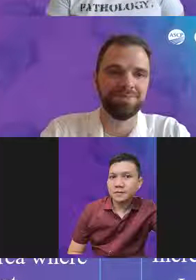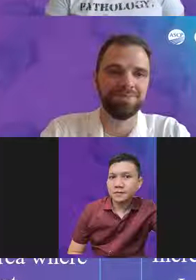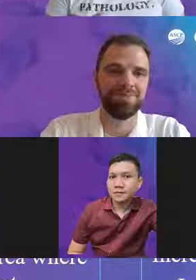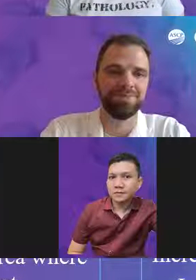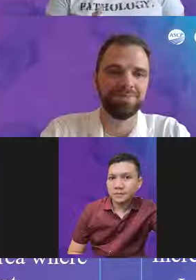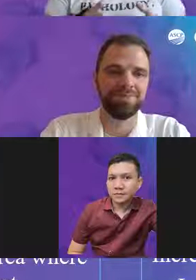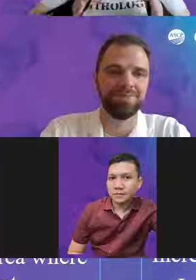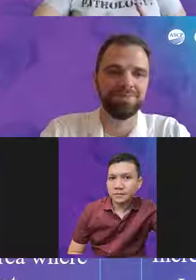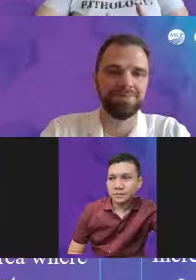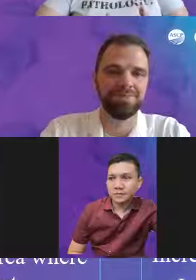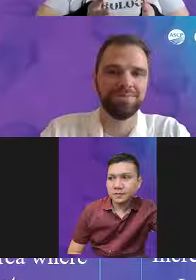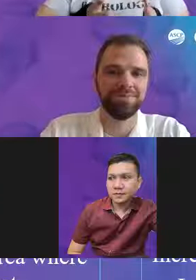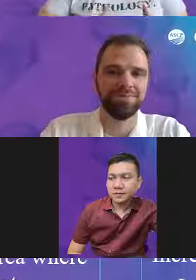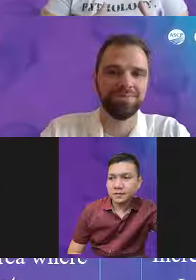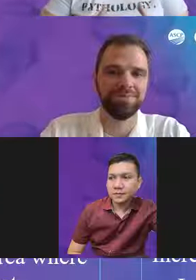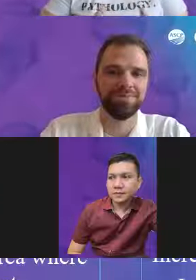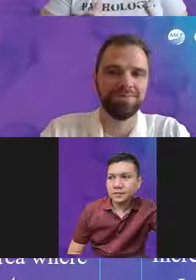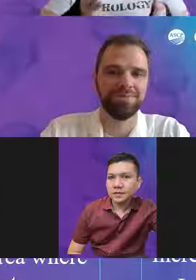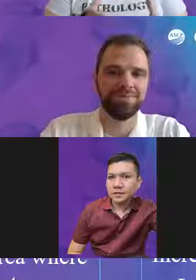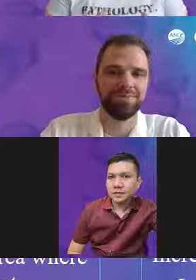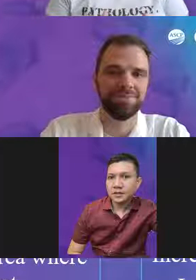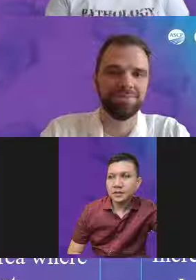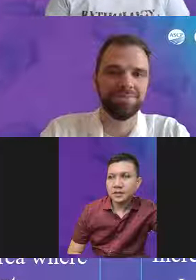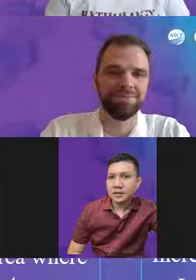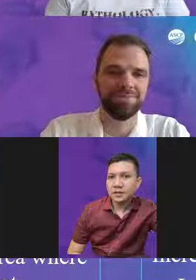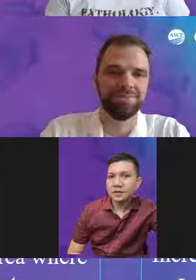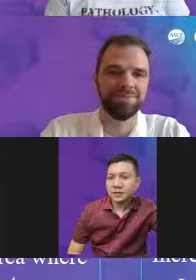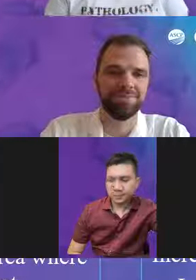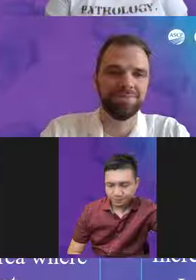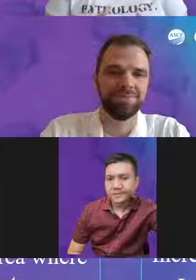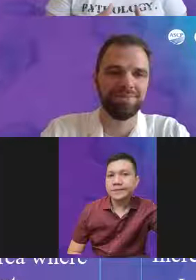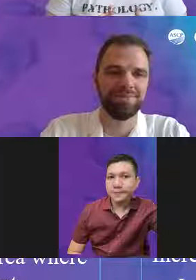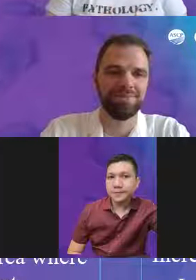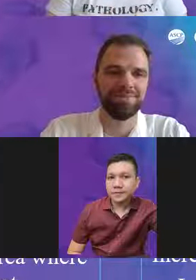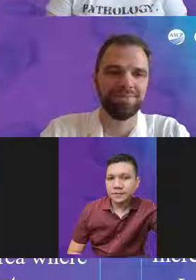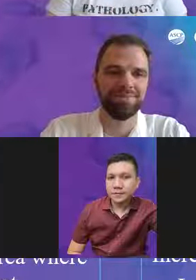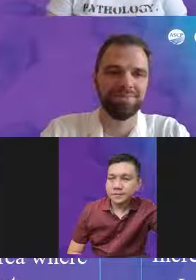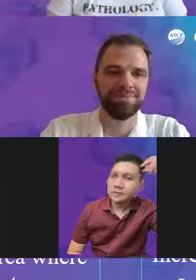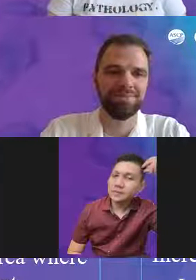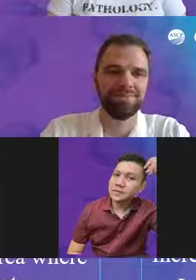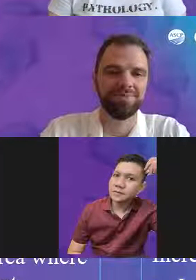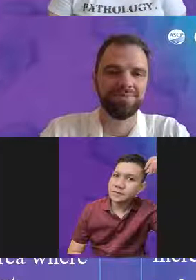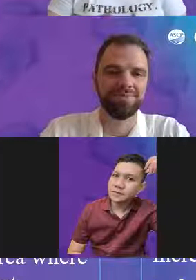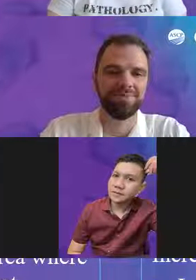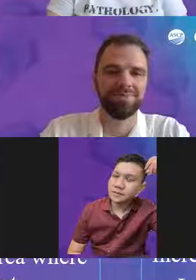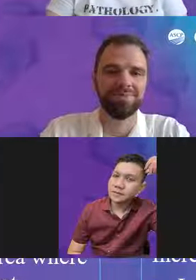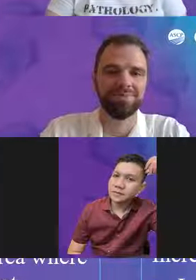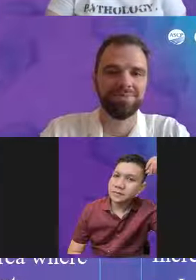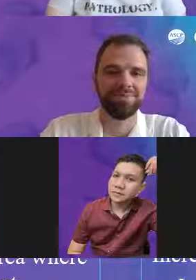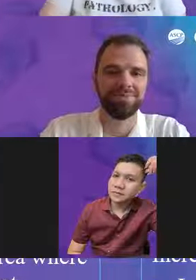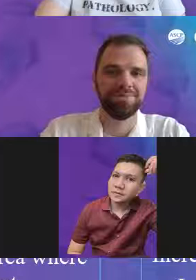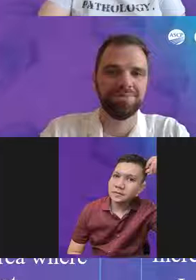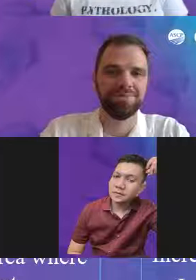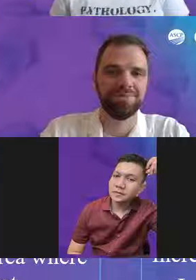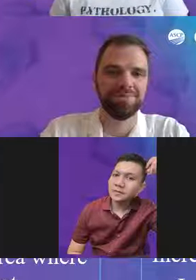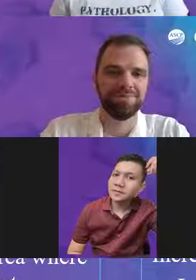MCHC. The mean stands for average. So students forget that a lot. It's average.